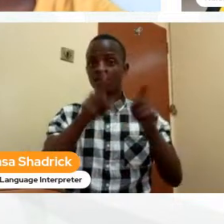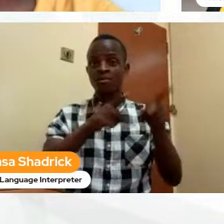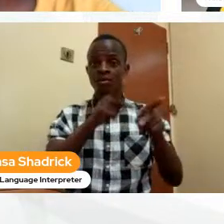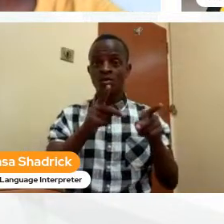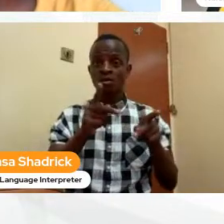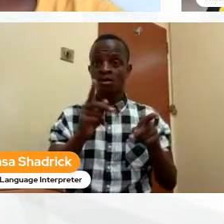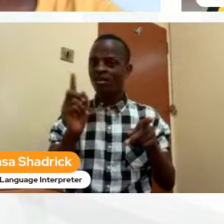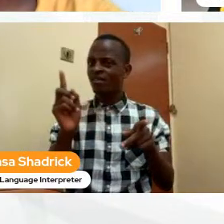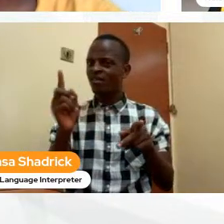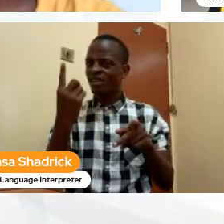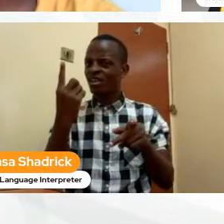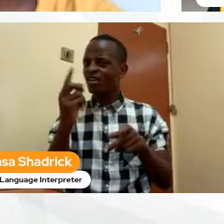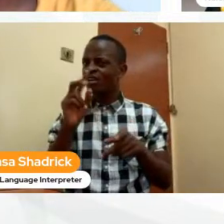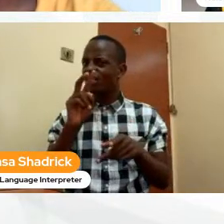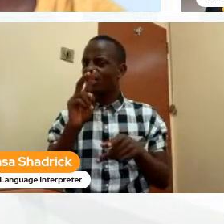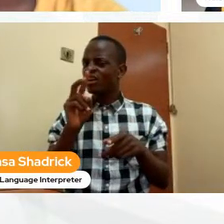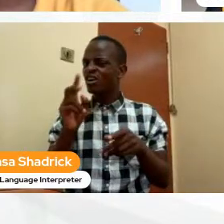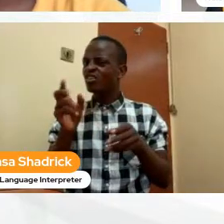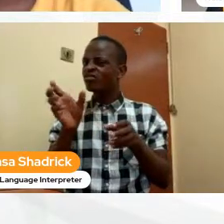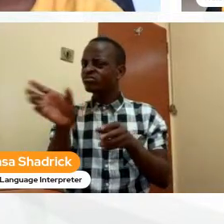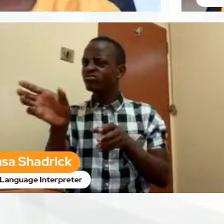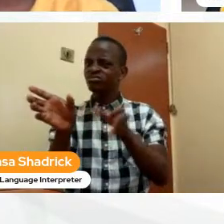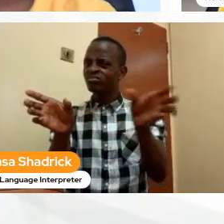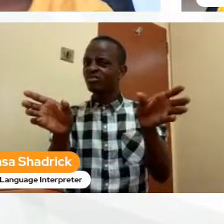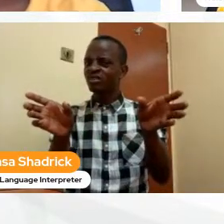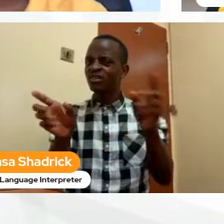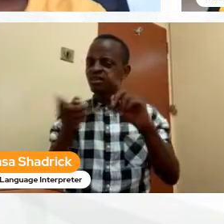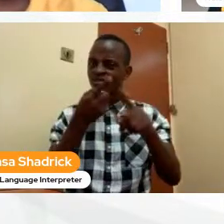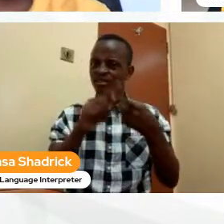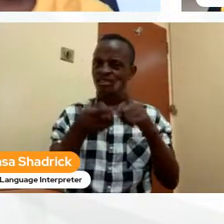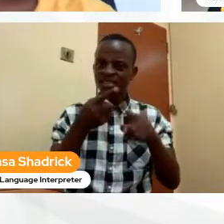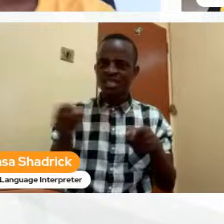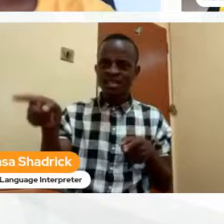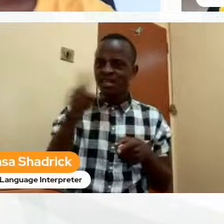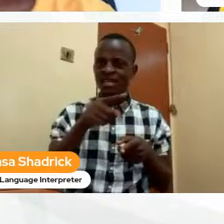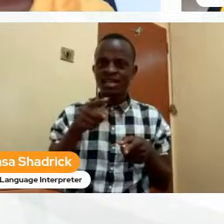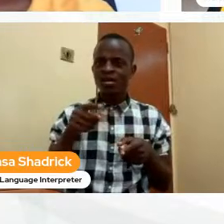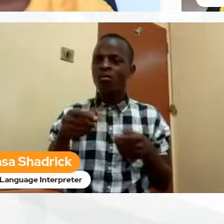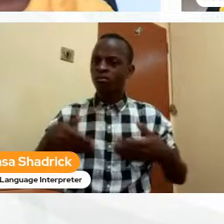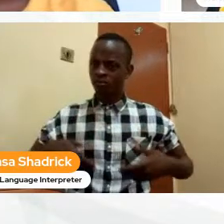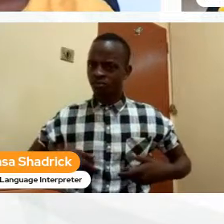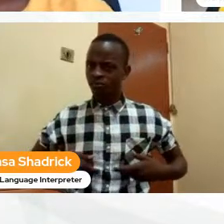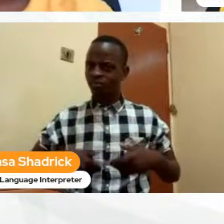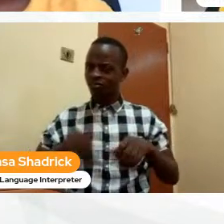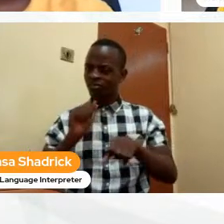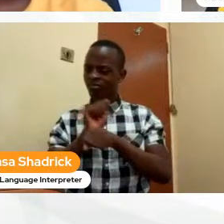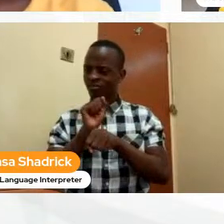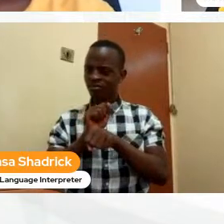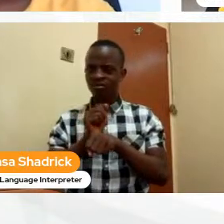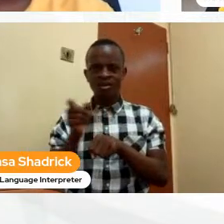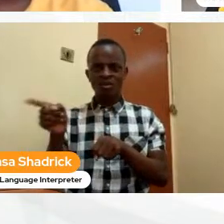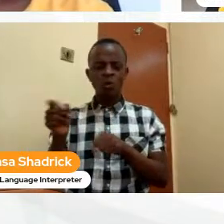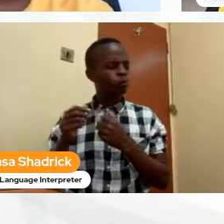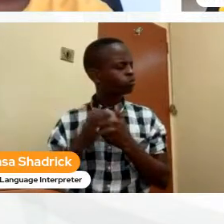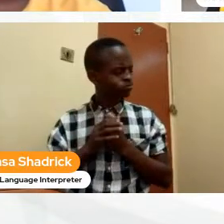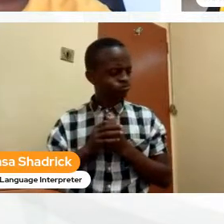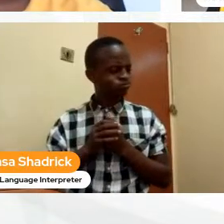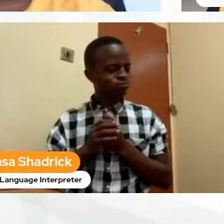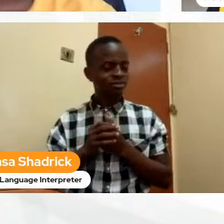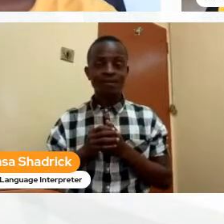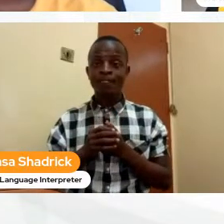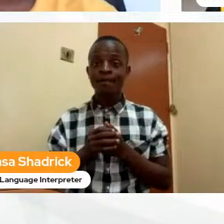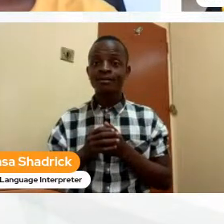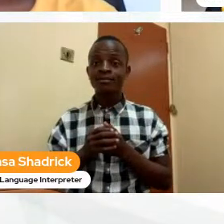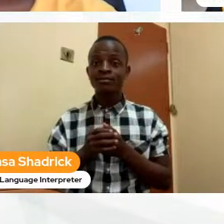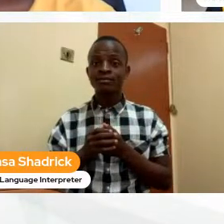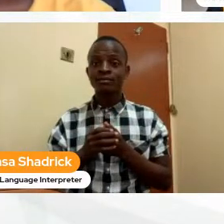introduced into facilities, the friendly spaces, adolescent health friendly space, it was given